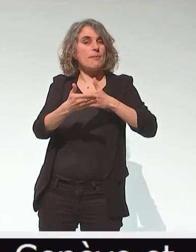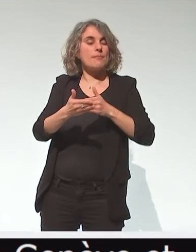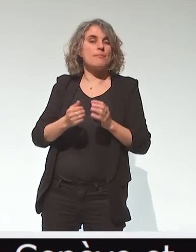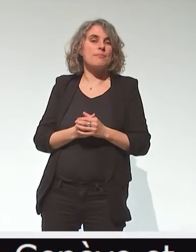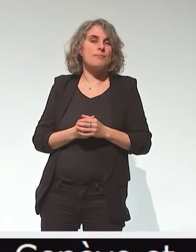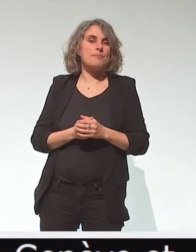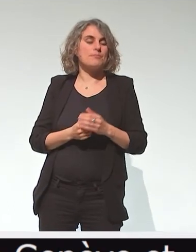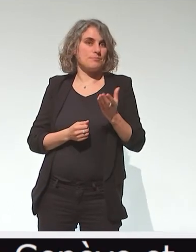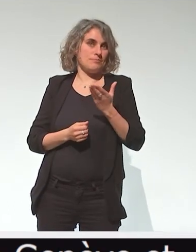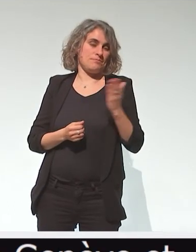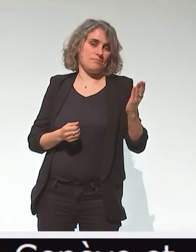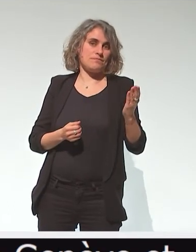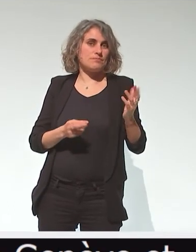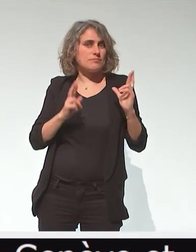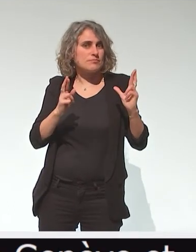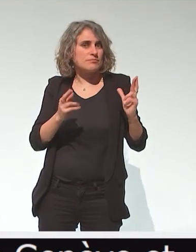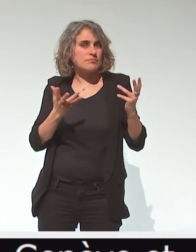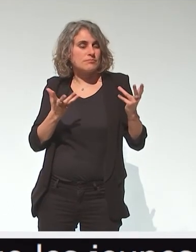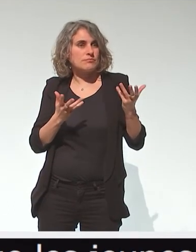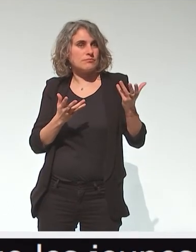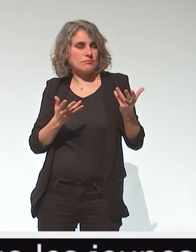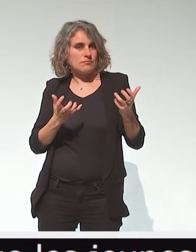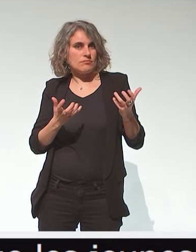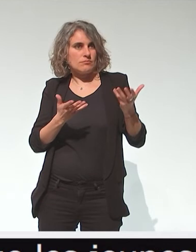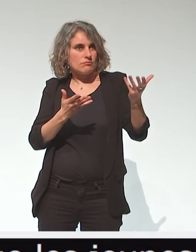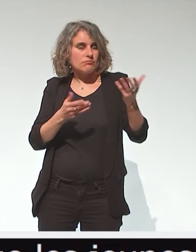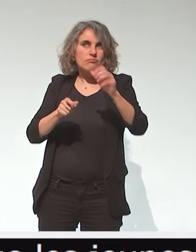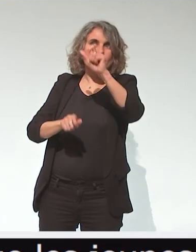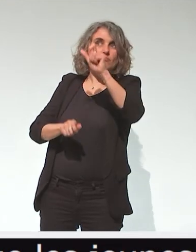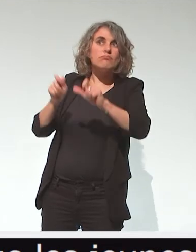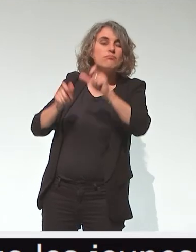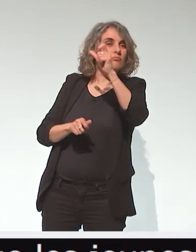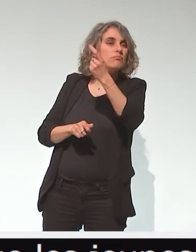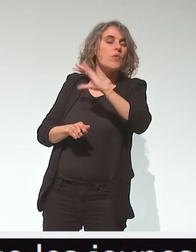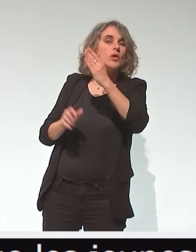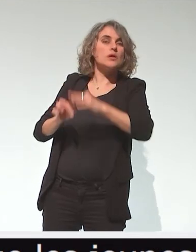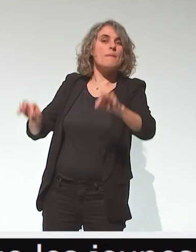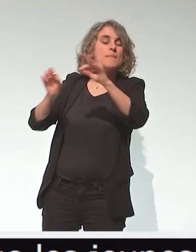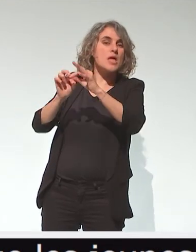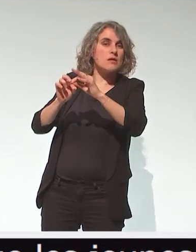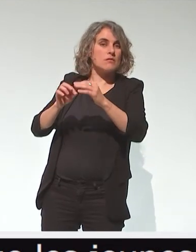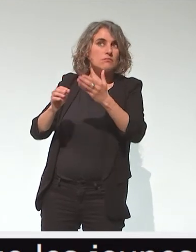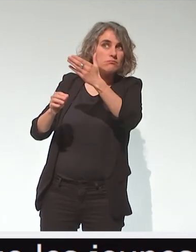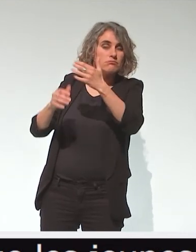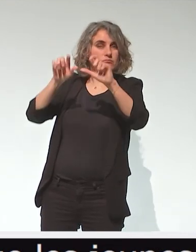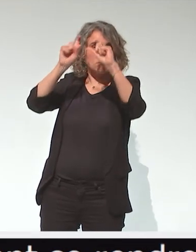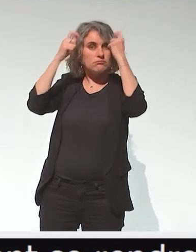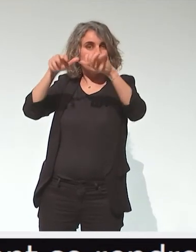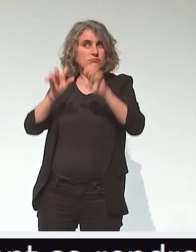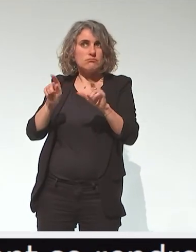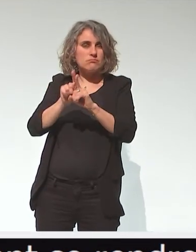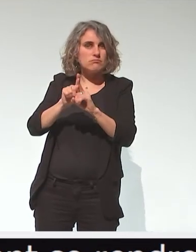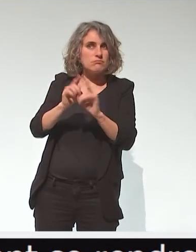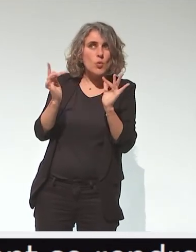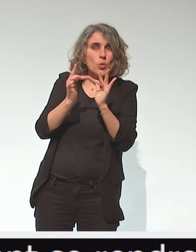them to be able to go and meet their counterparts, their European counterparts,